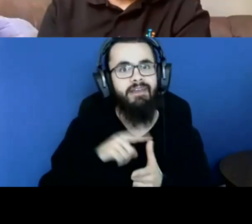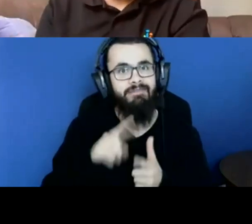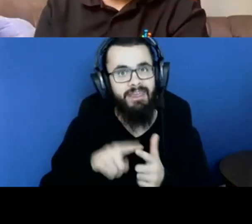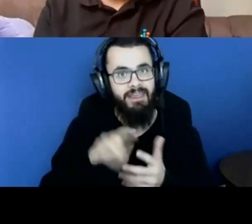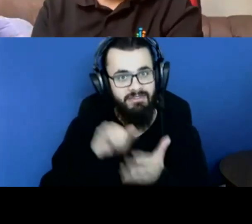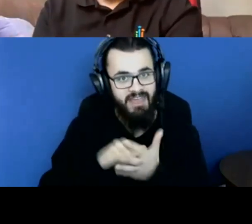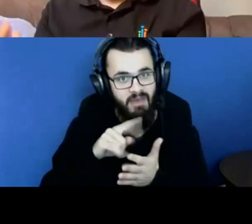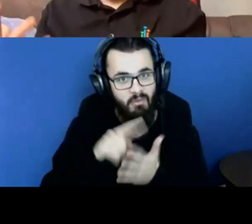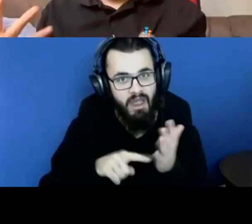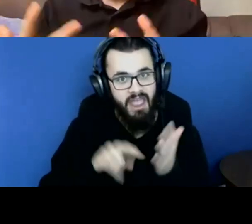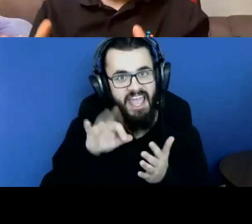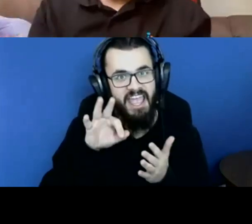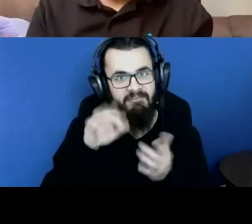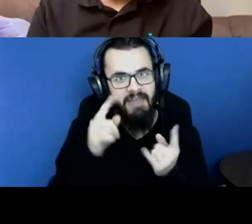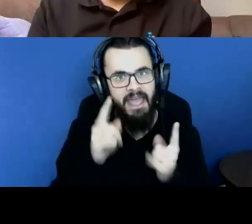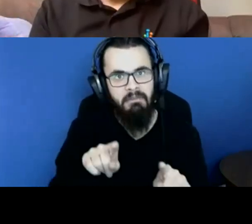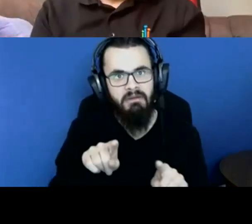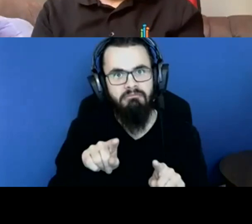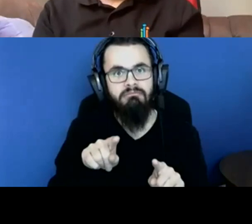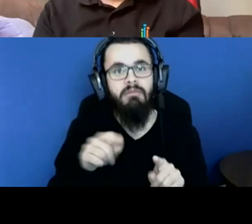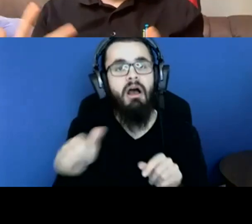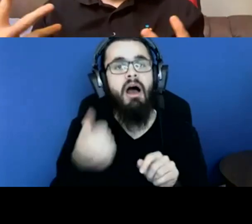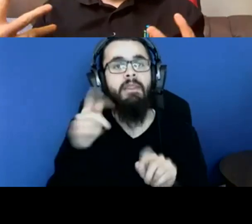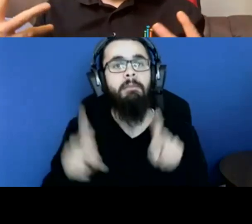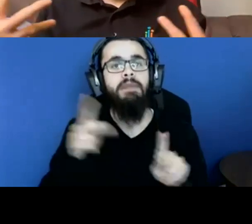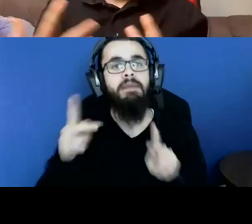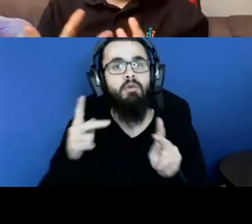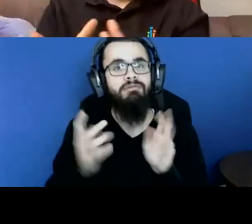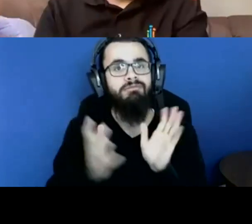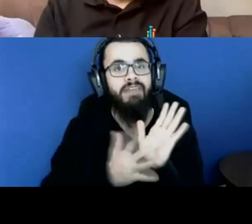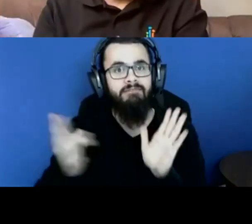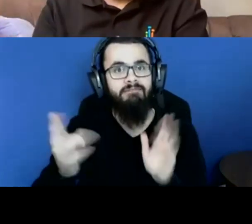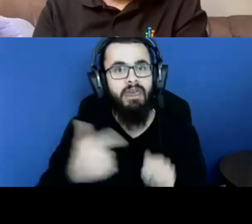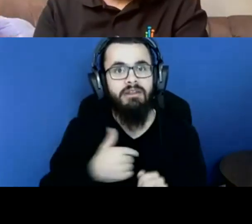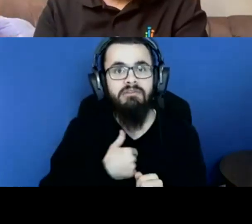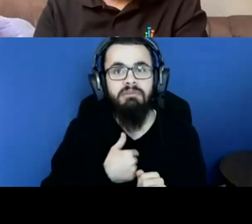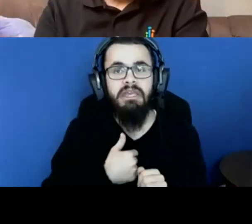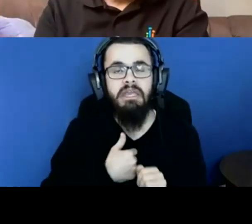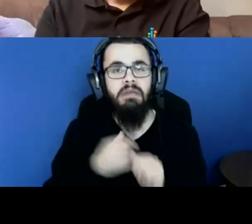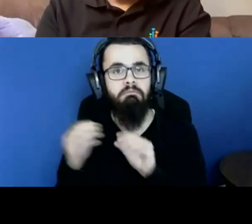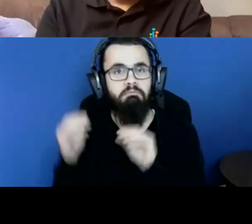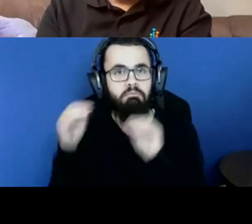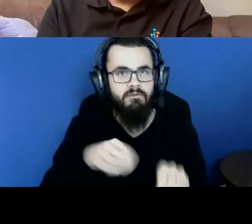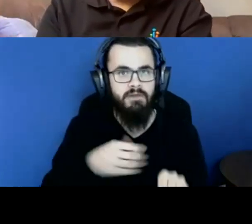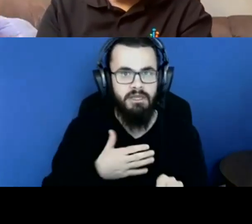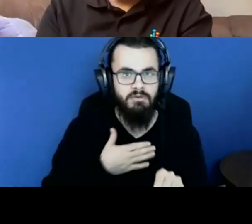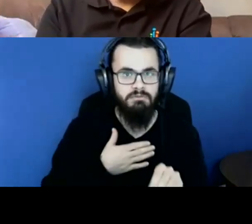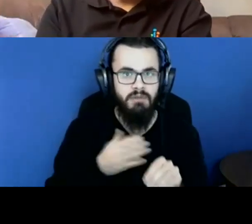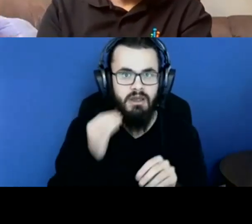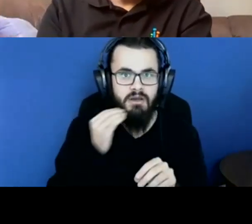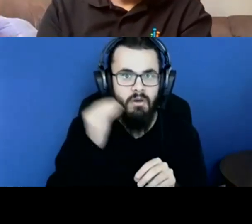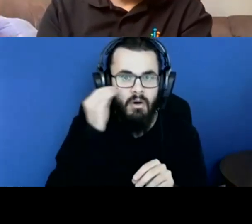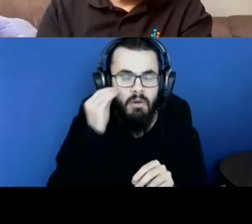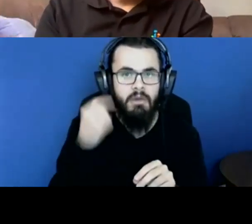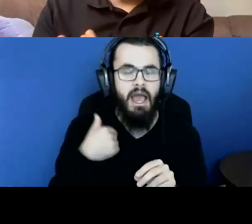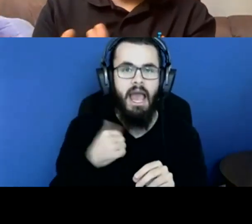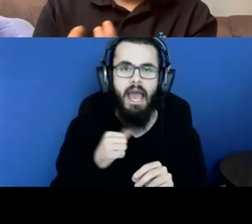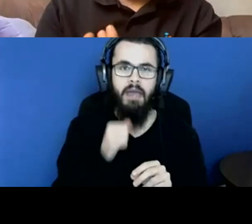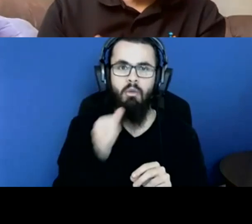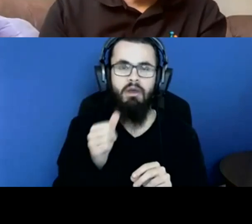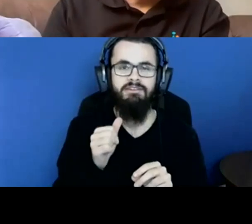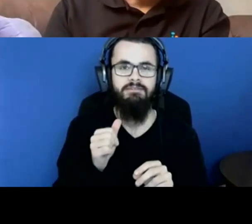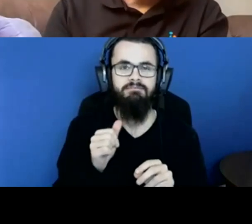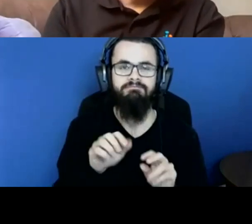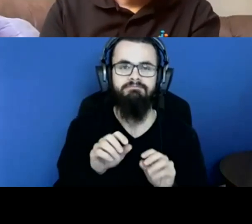taking advantage, moving in to where that I wasn't really seeing that. I wasn't